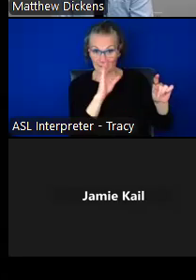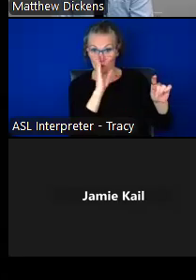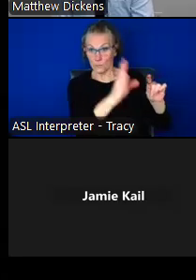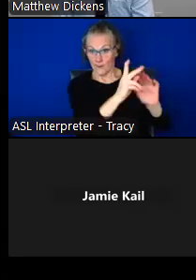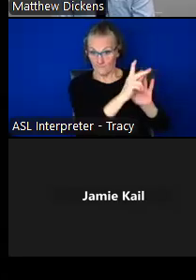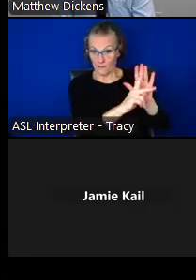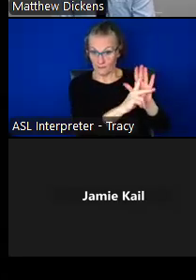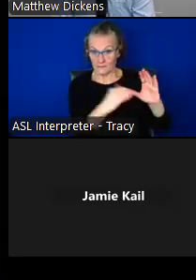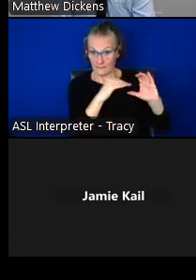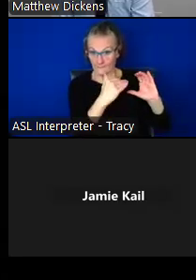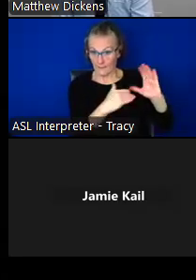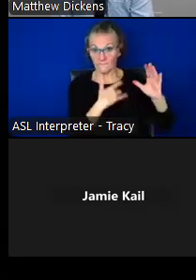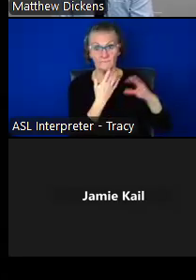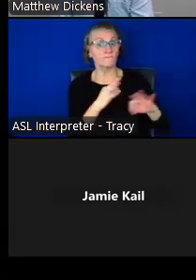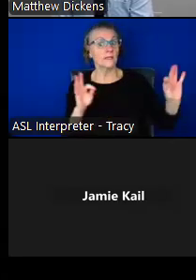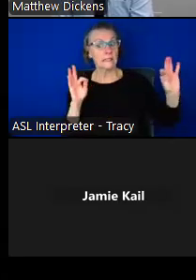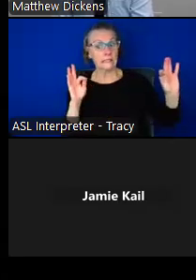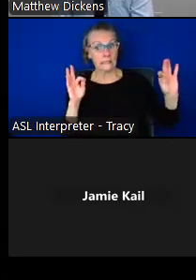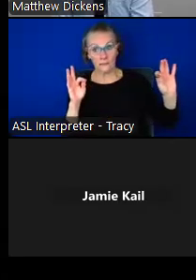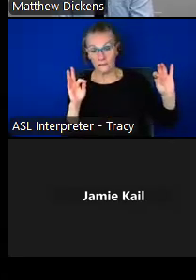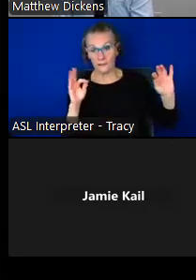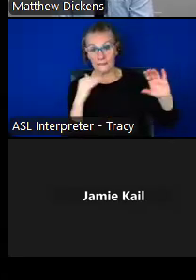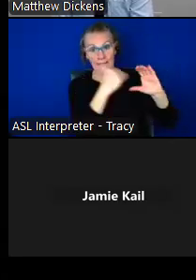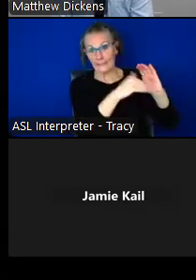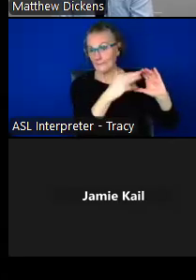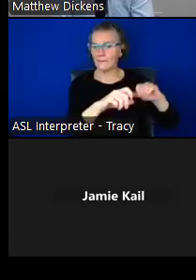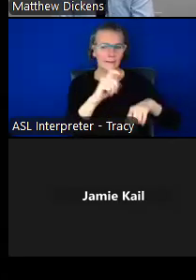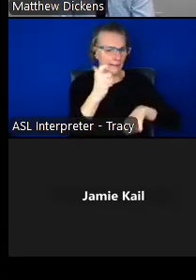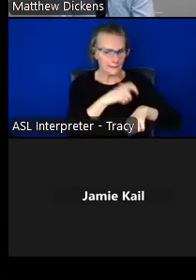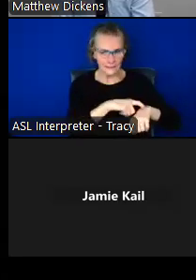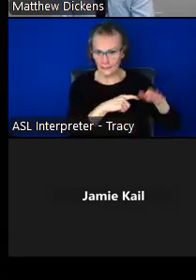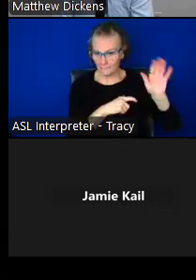policy mailbox, so feel free to email it at any time.